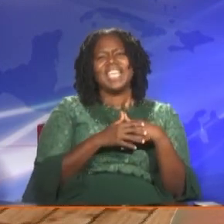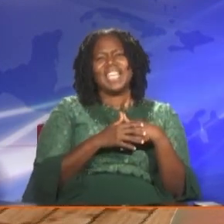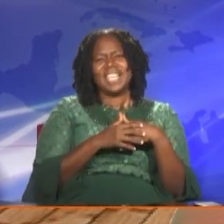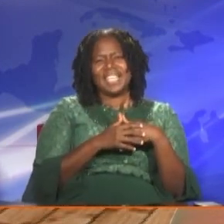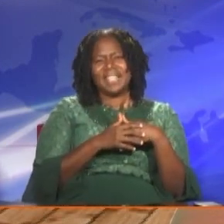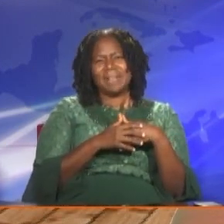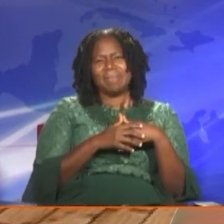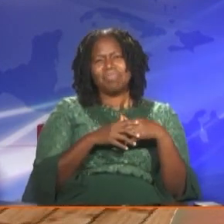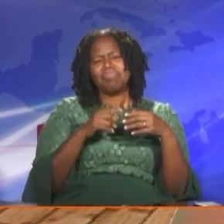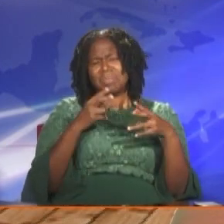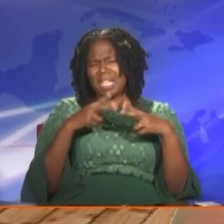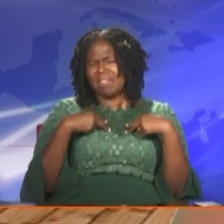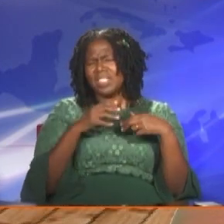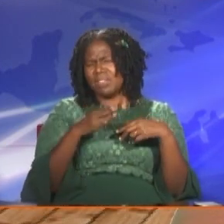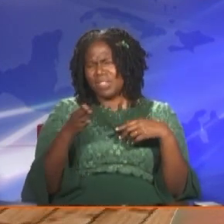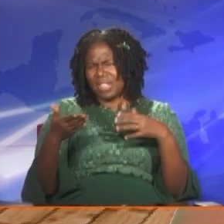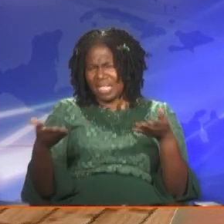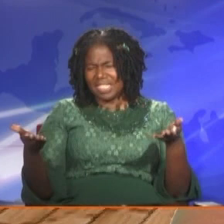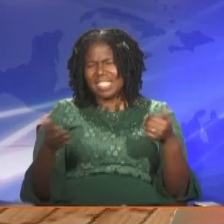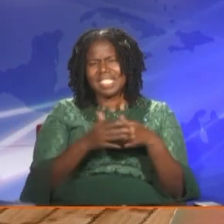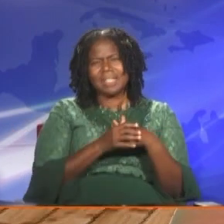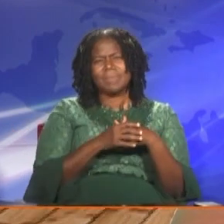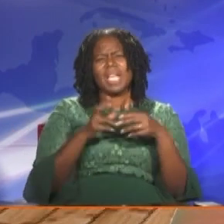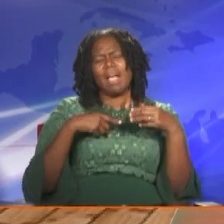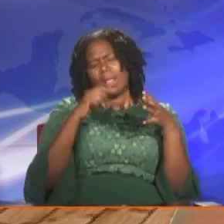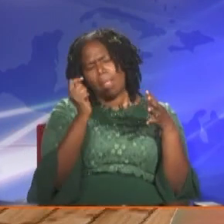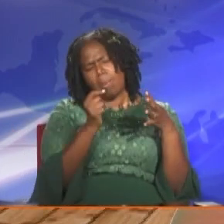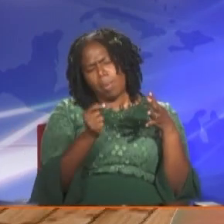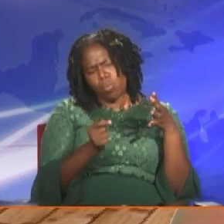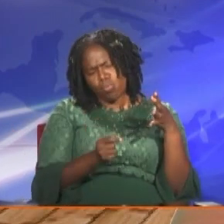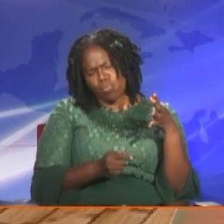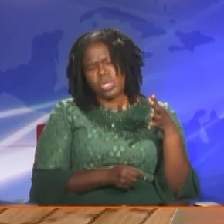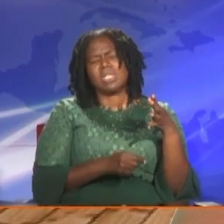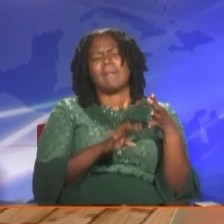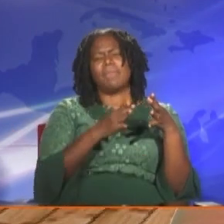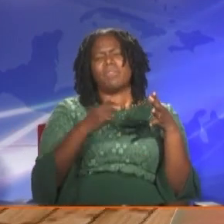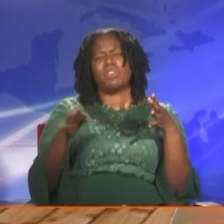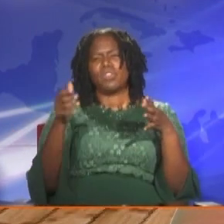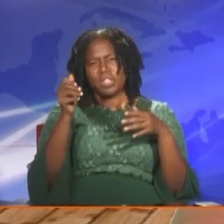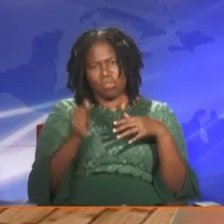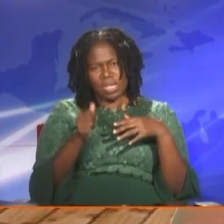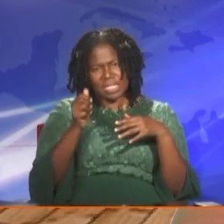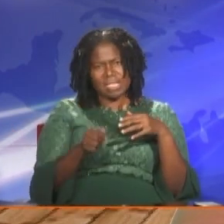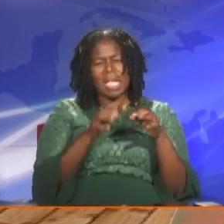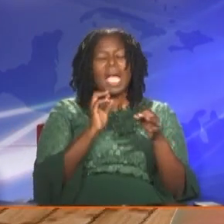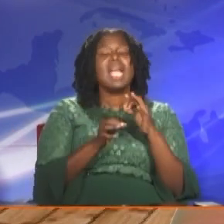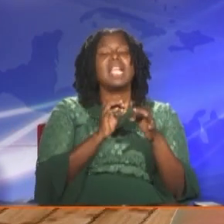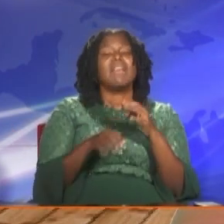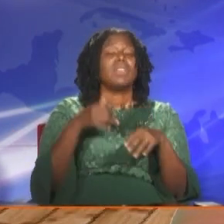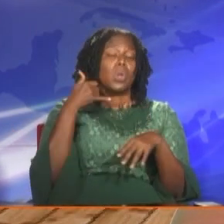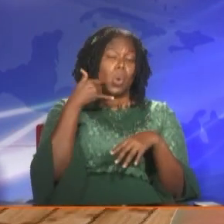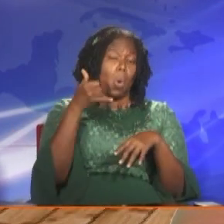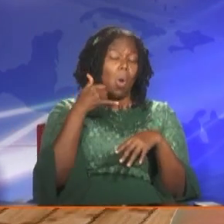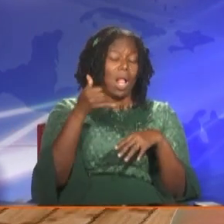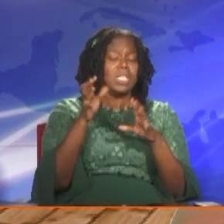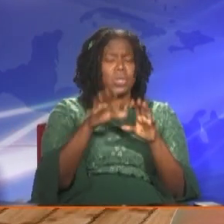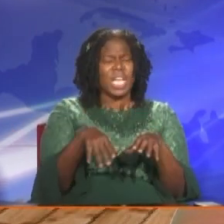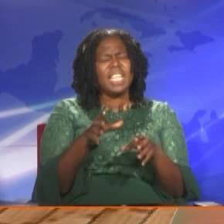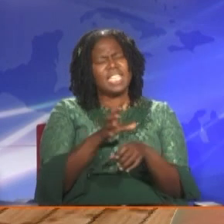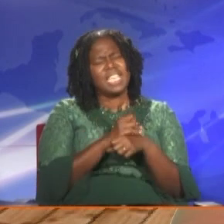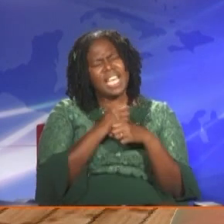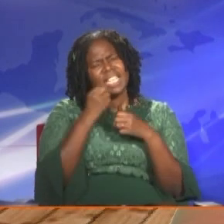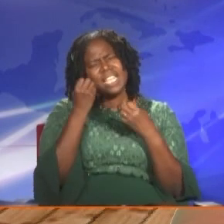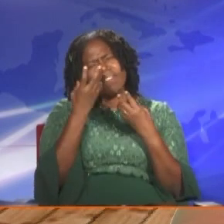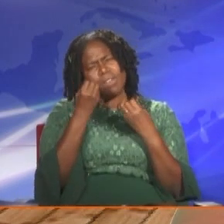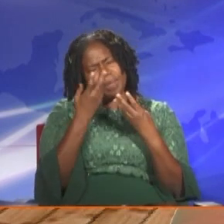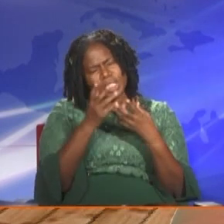of children as well. So we have a list of grants, and of course, once you call in, you can get that information that